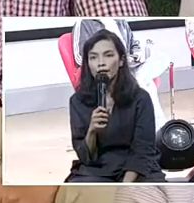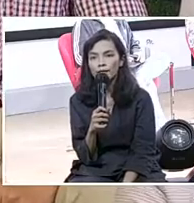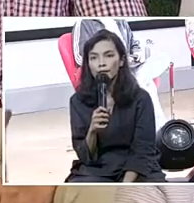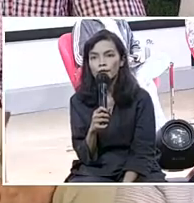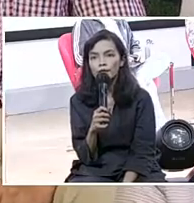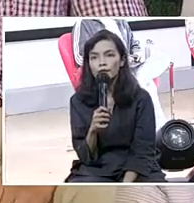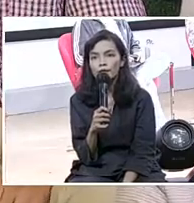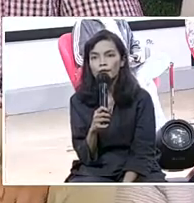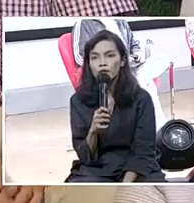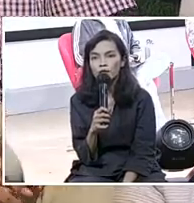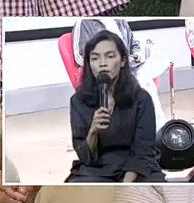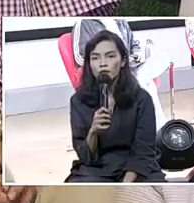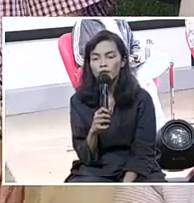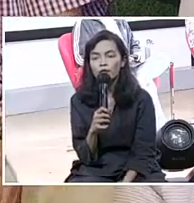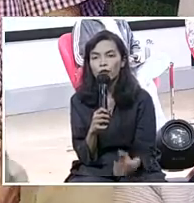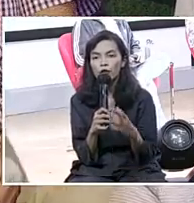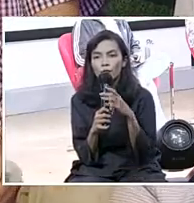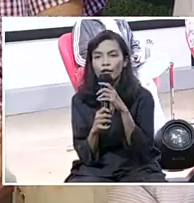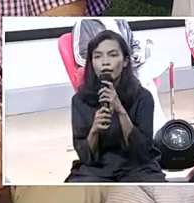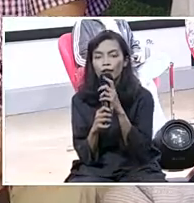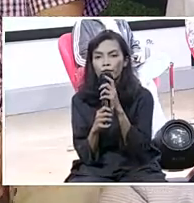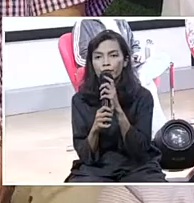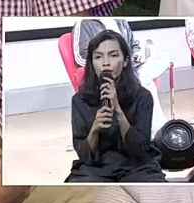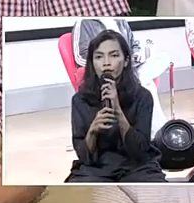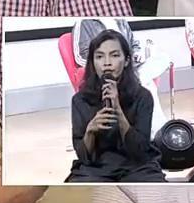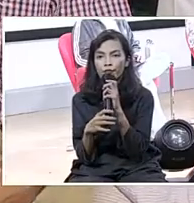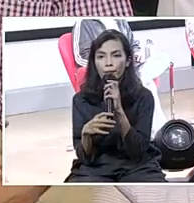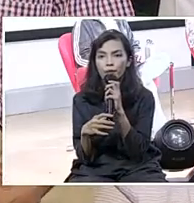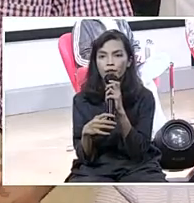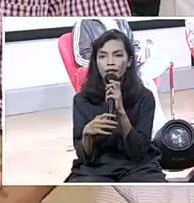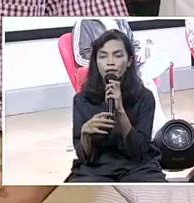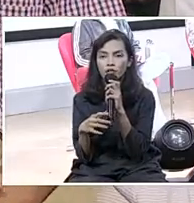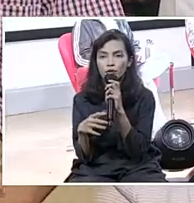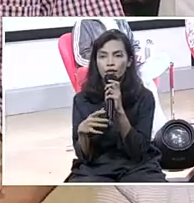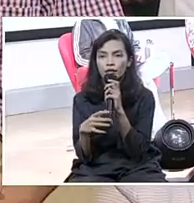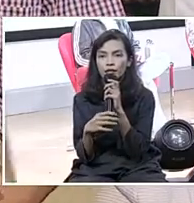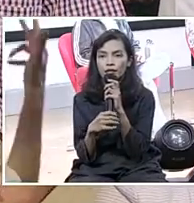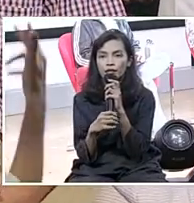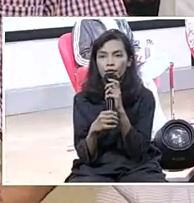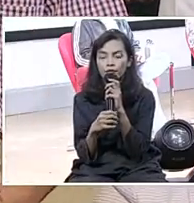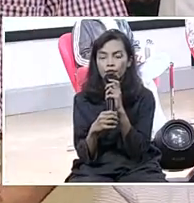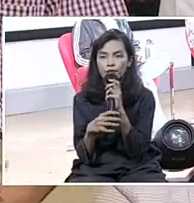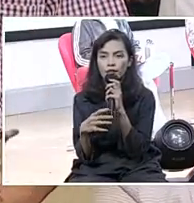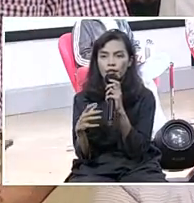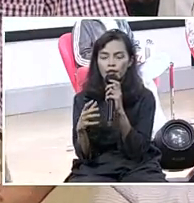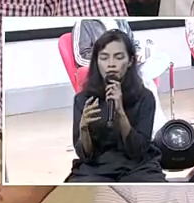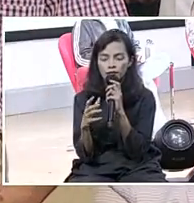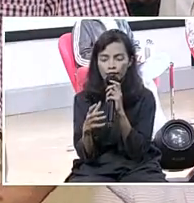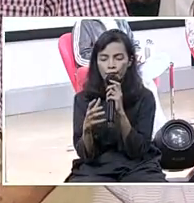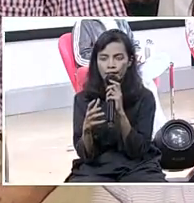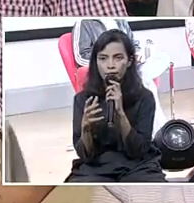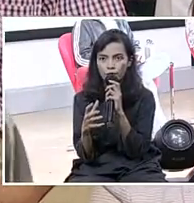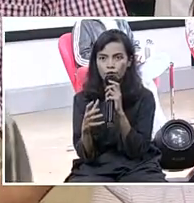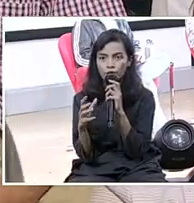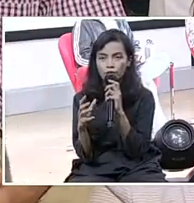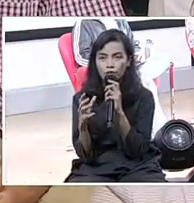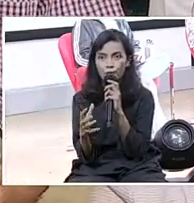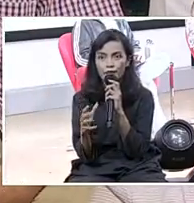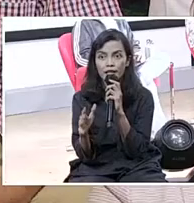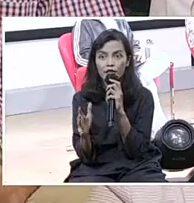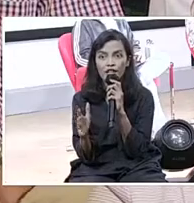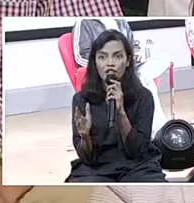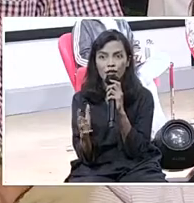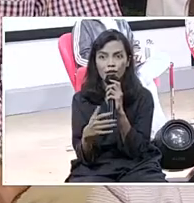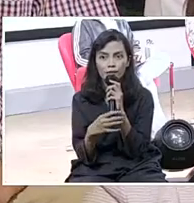making? For communicate for deaf people that joining a deaf basketball group